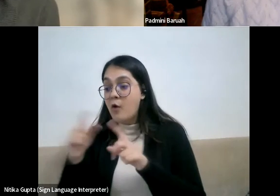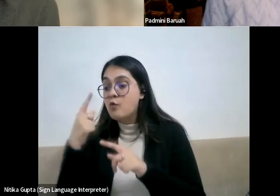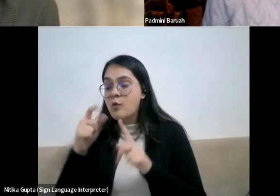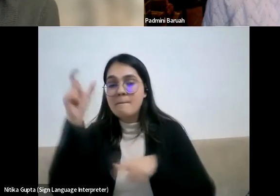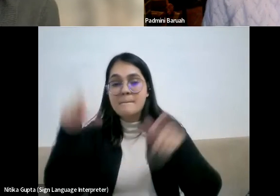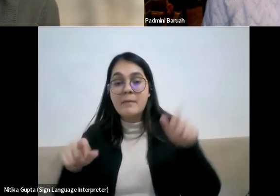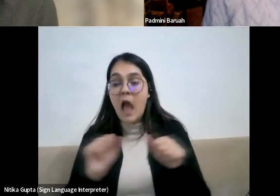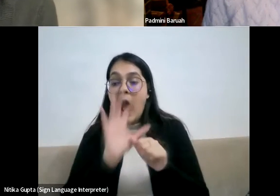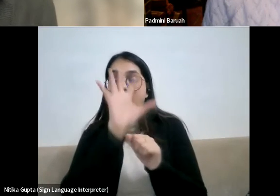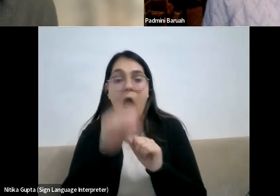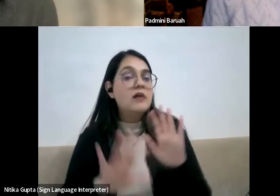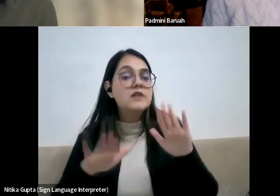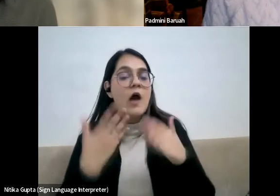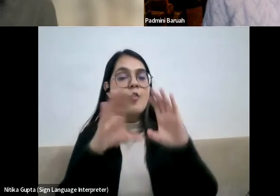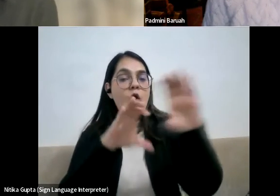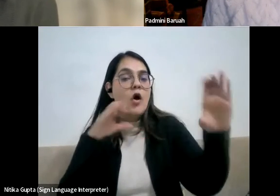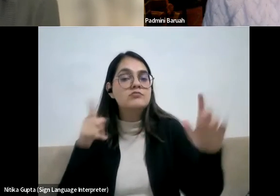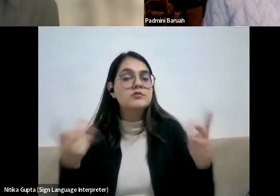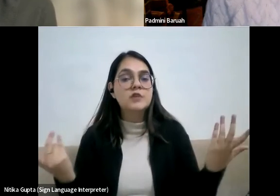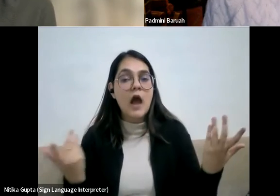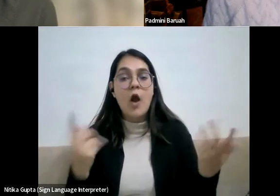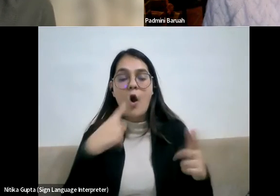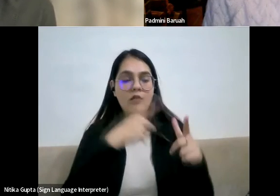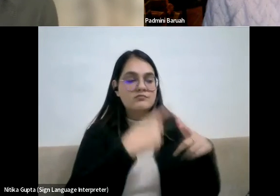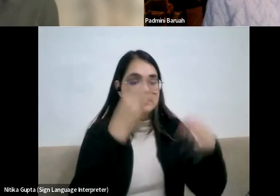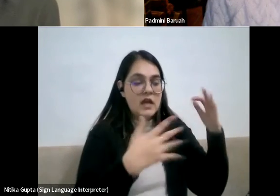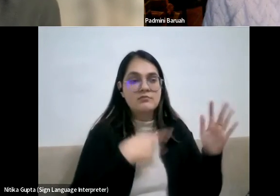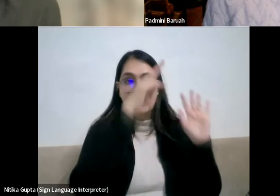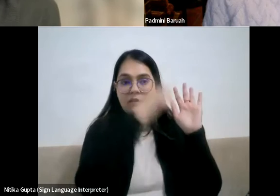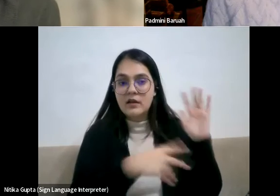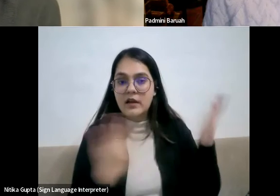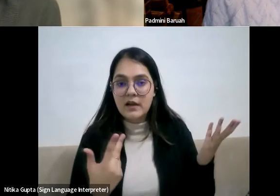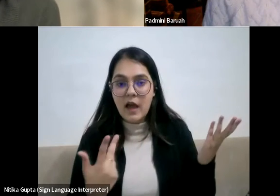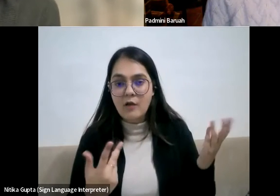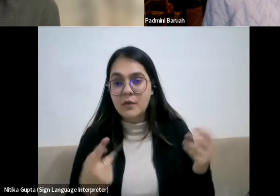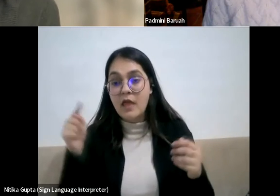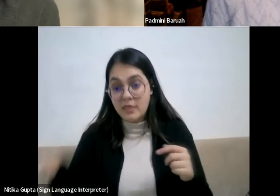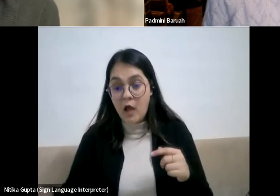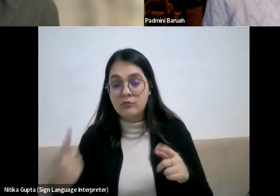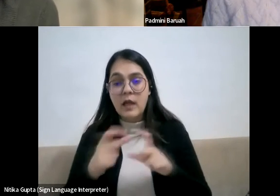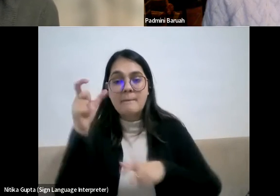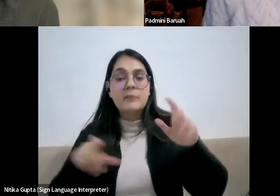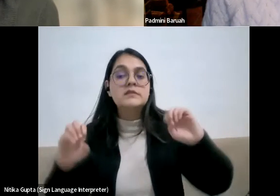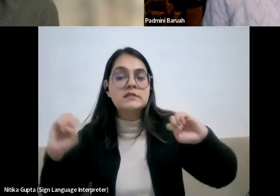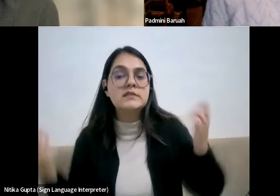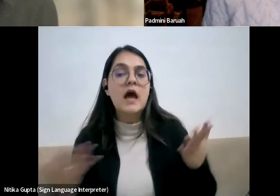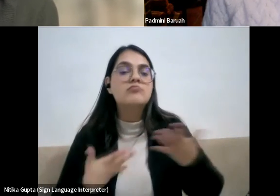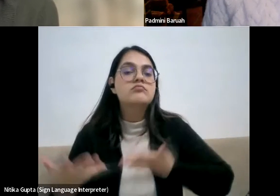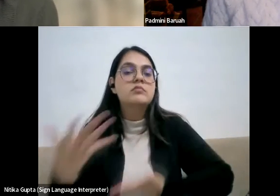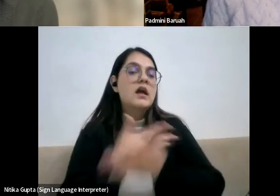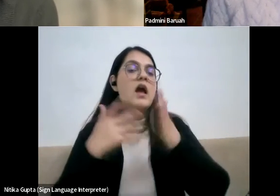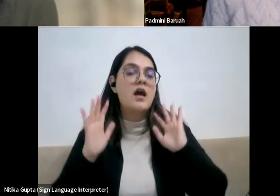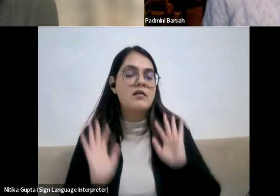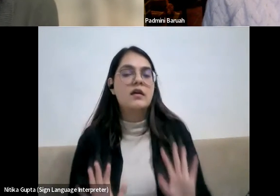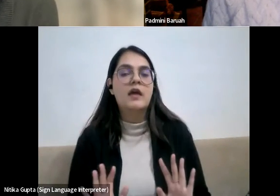basis and how judges read the Constitution, but people also have some interaction with the Constitution kind of on a